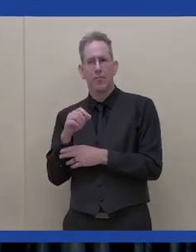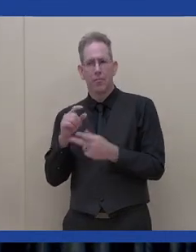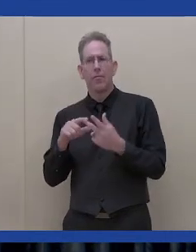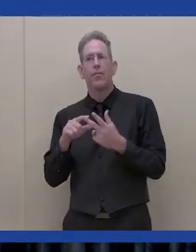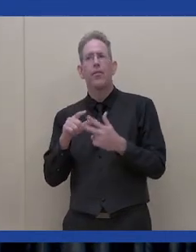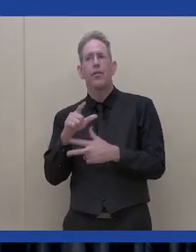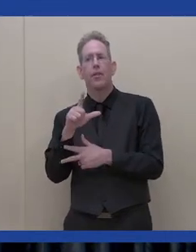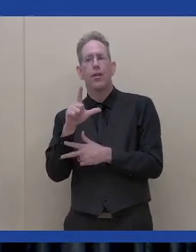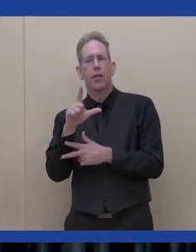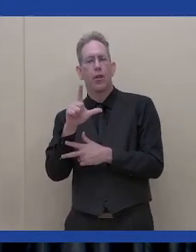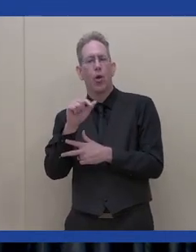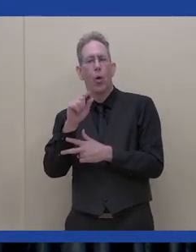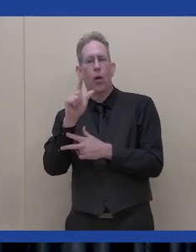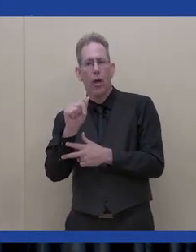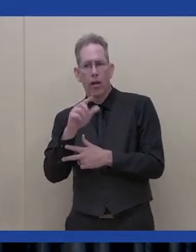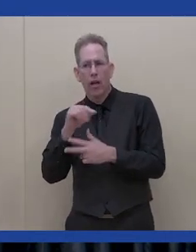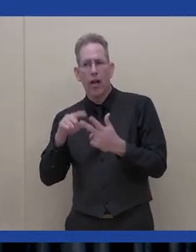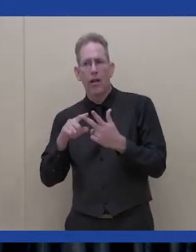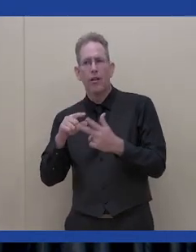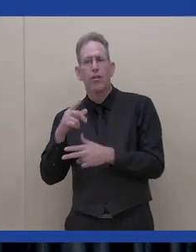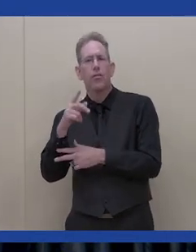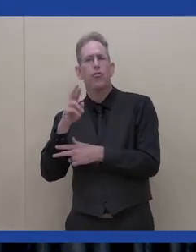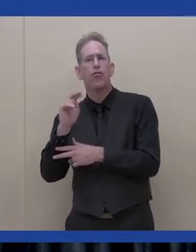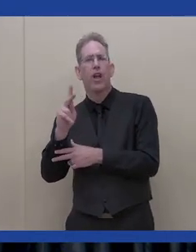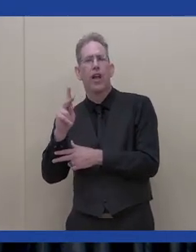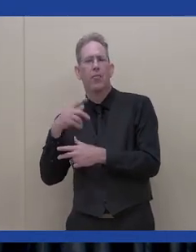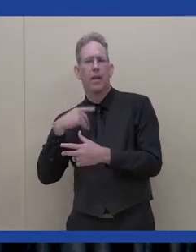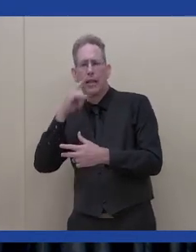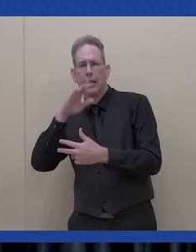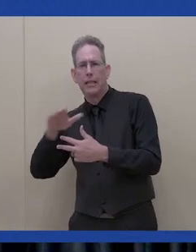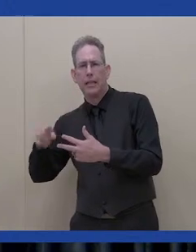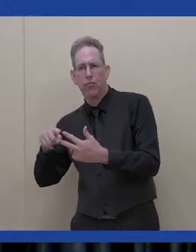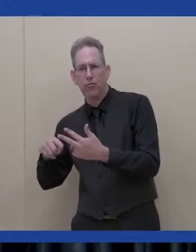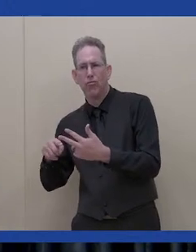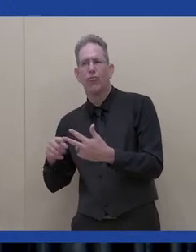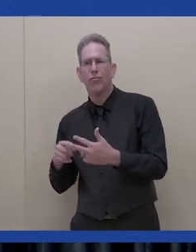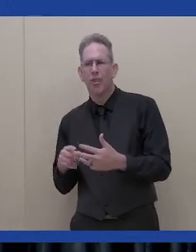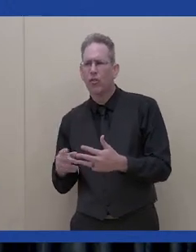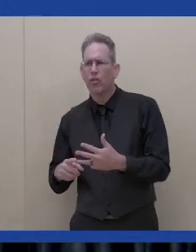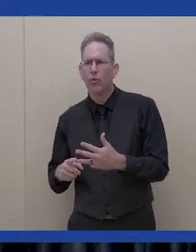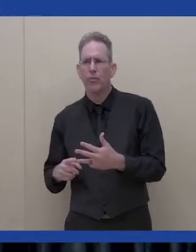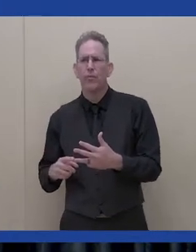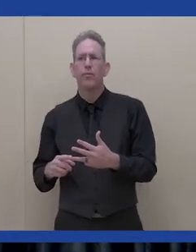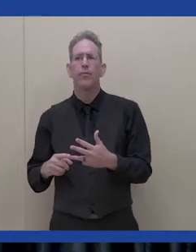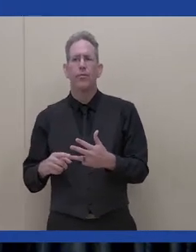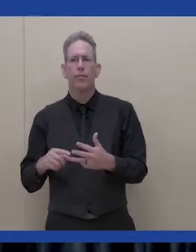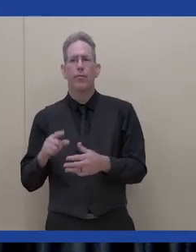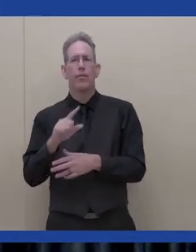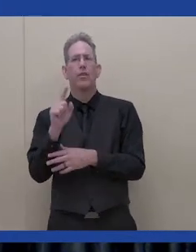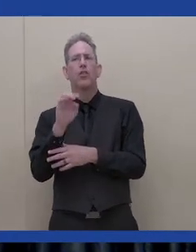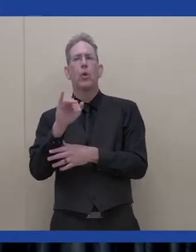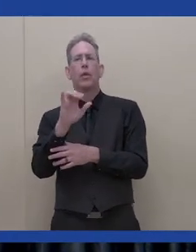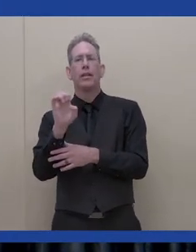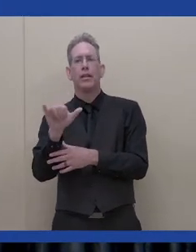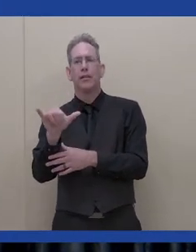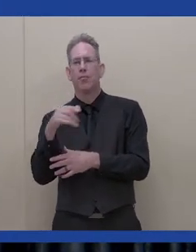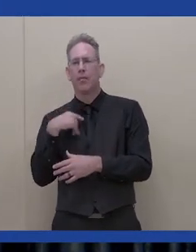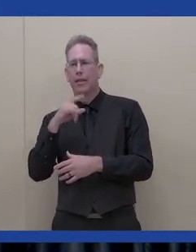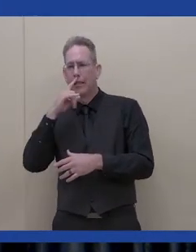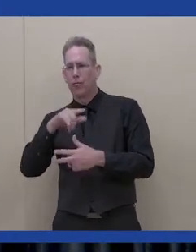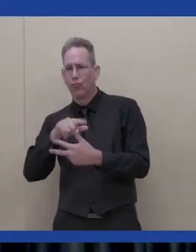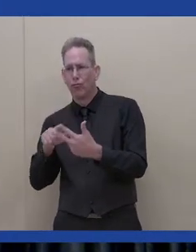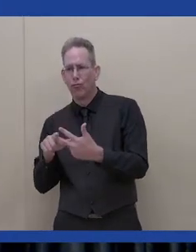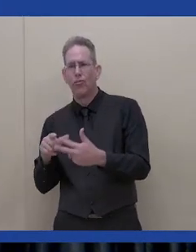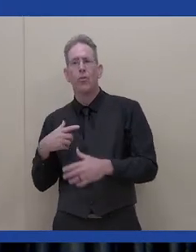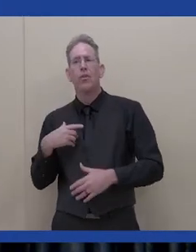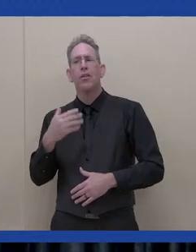love you very much. I also want to take a moment to echo our new mayor's gratitude to Mayor Weinberger and